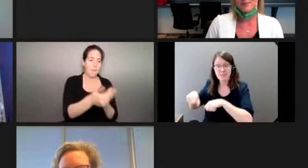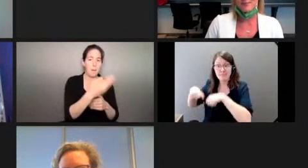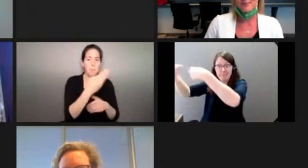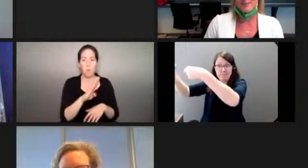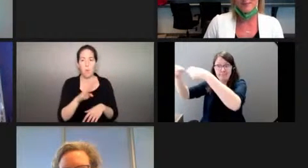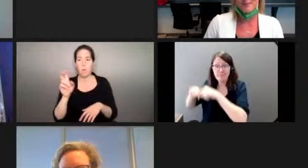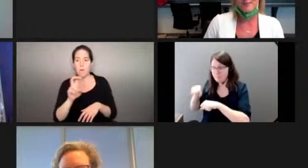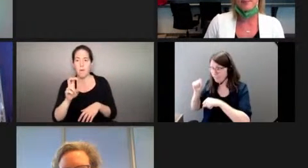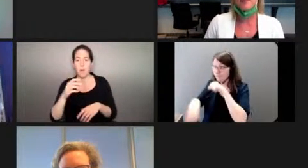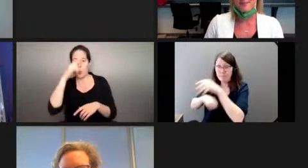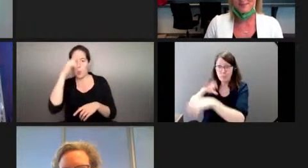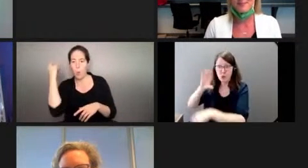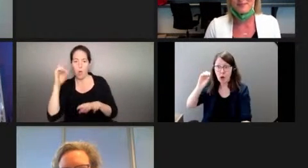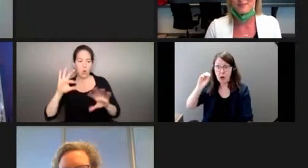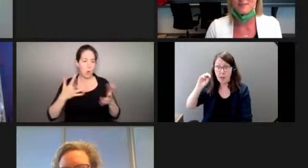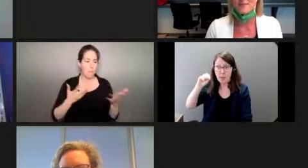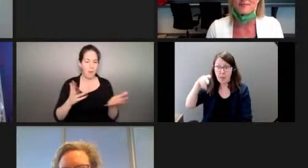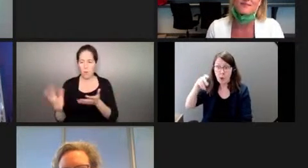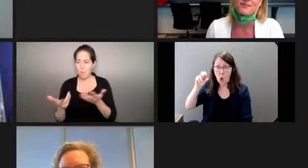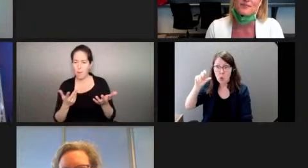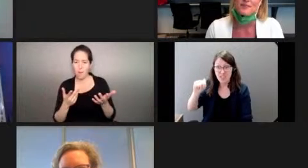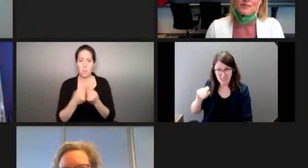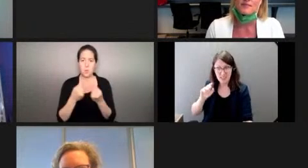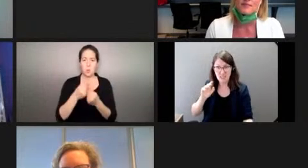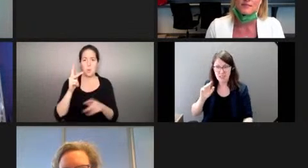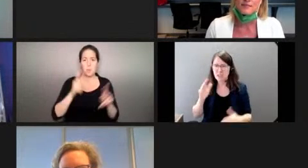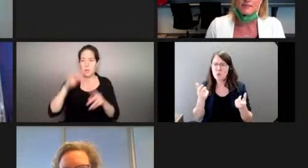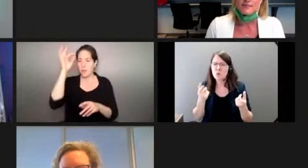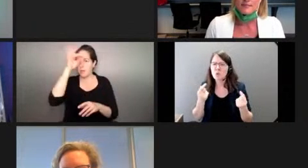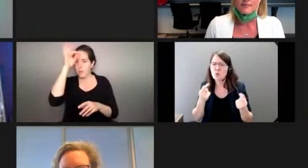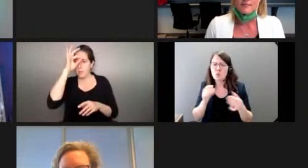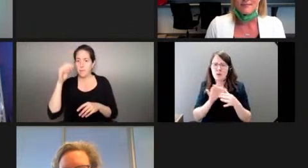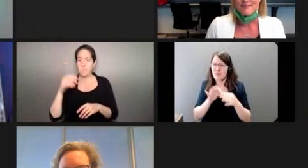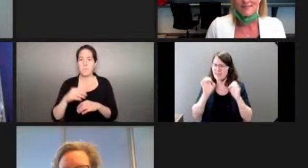That's one of my concerns. Is that how